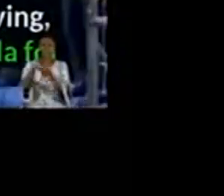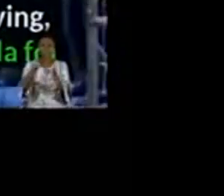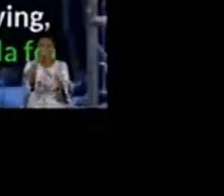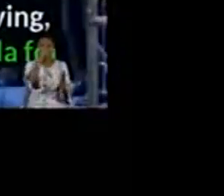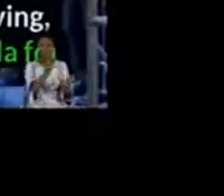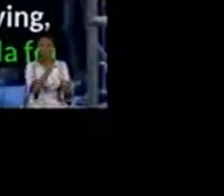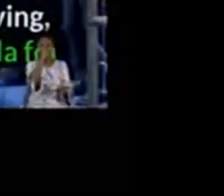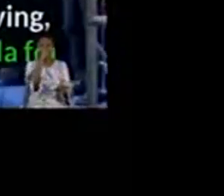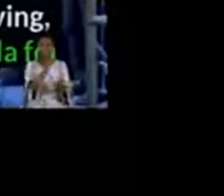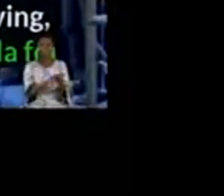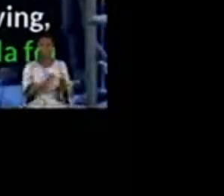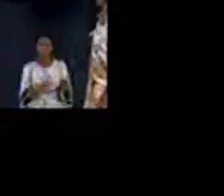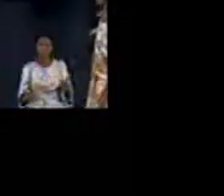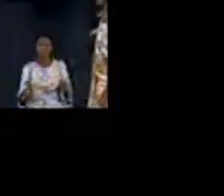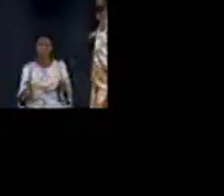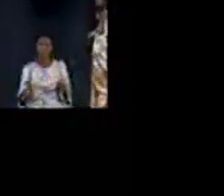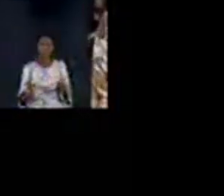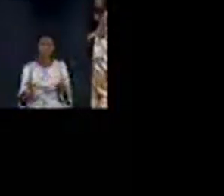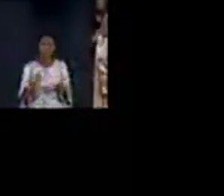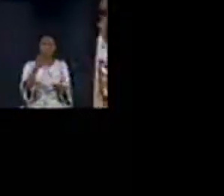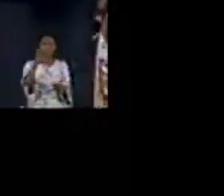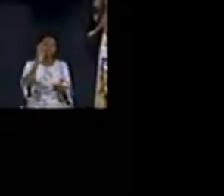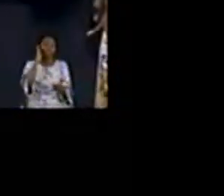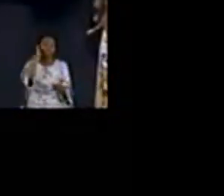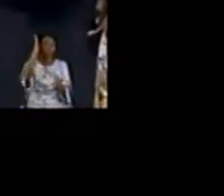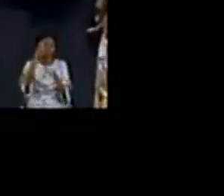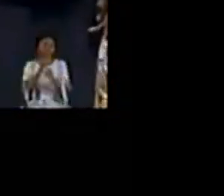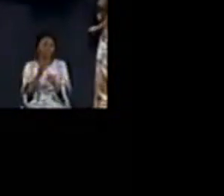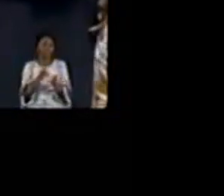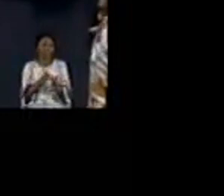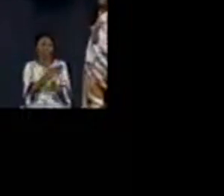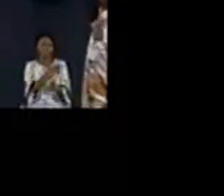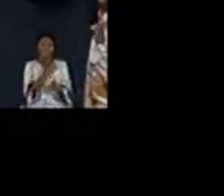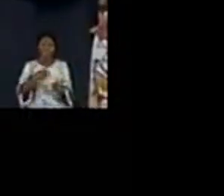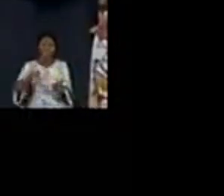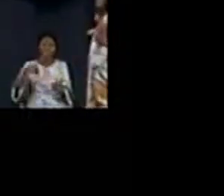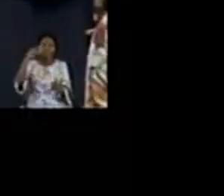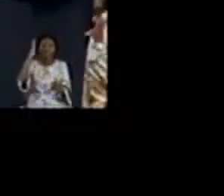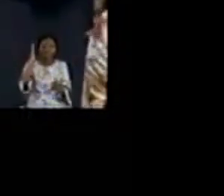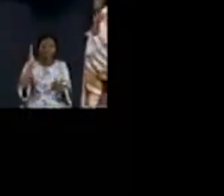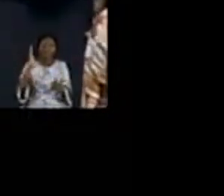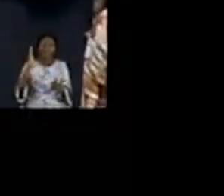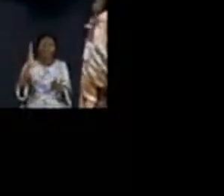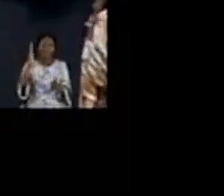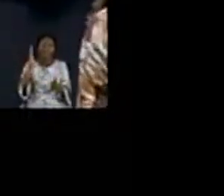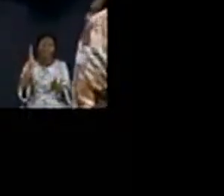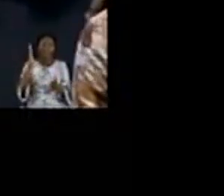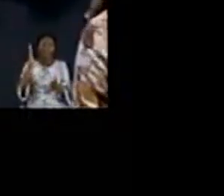you need, just ask in faith, believe. You have received it, you testify.